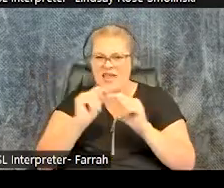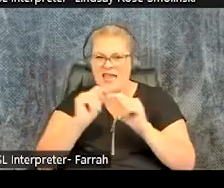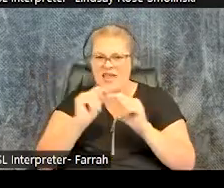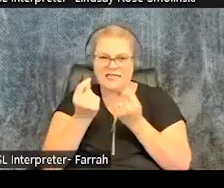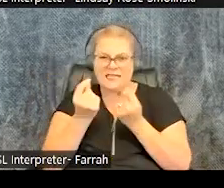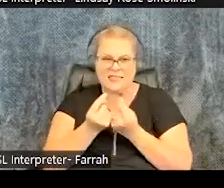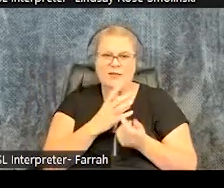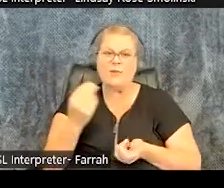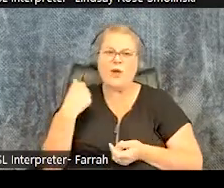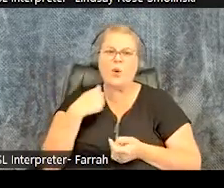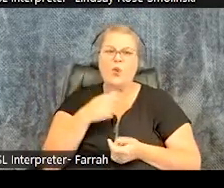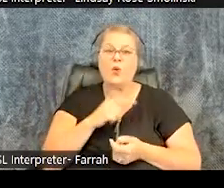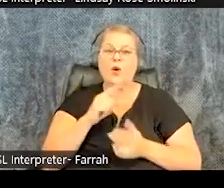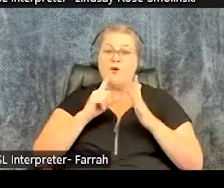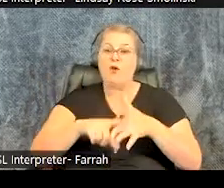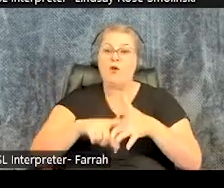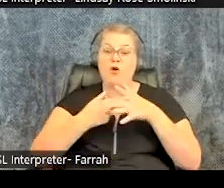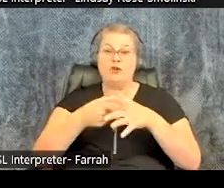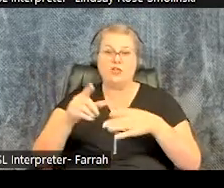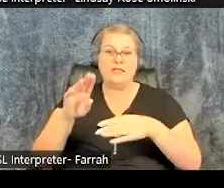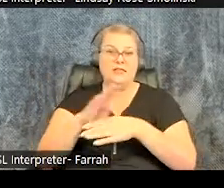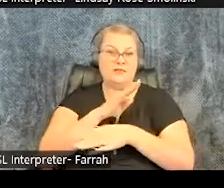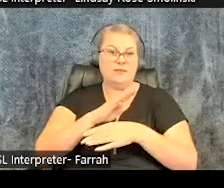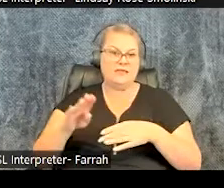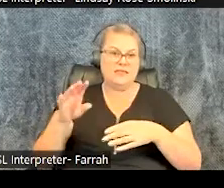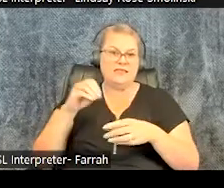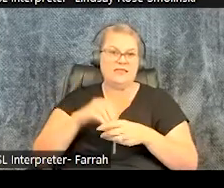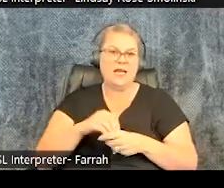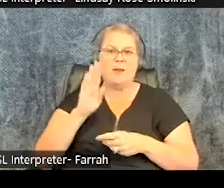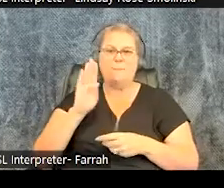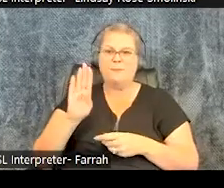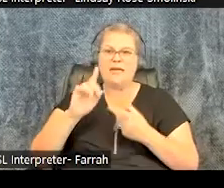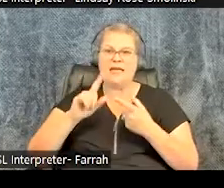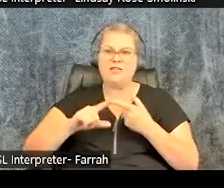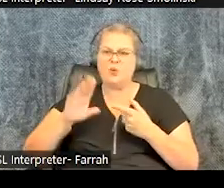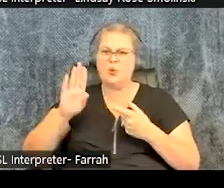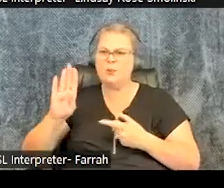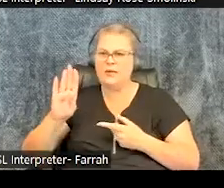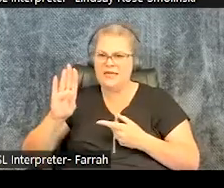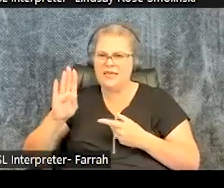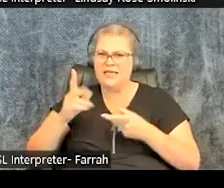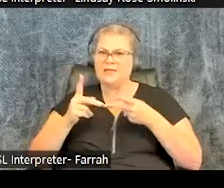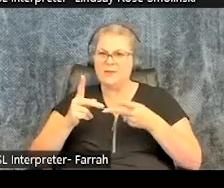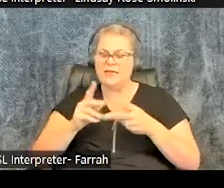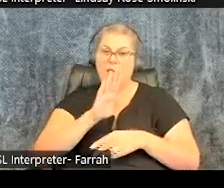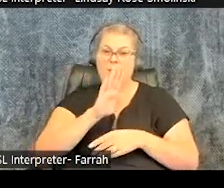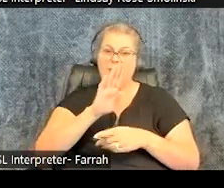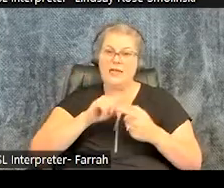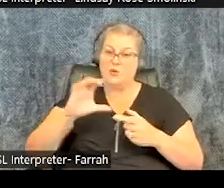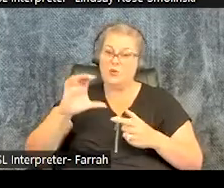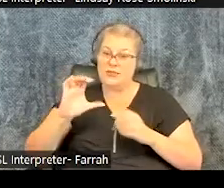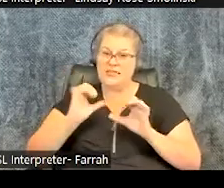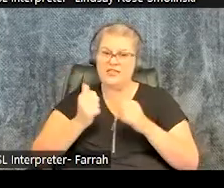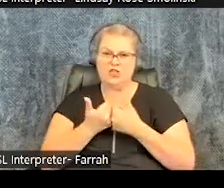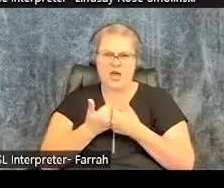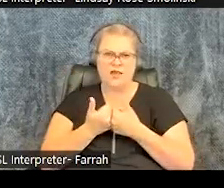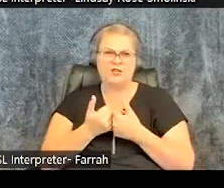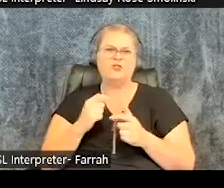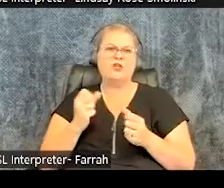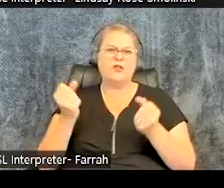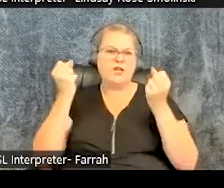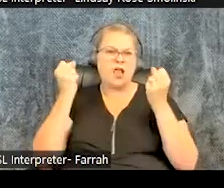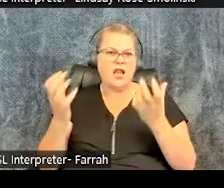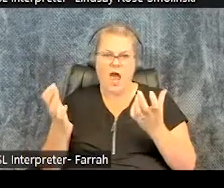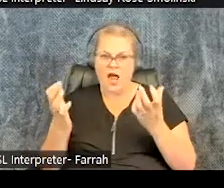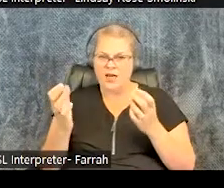we are launching this business in a B2B space. B2C is a challenge, and there's a lot of innovation going on, but we